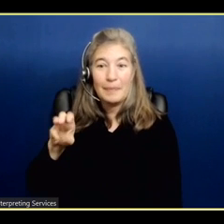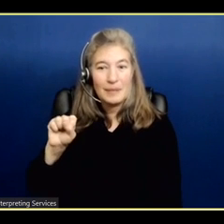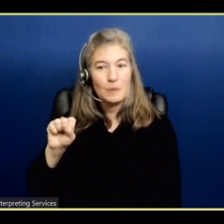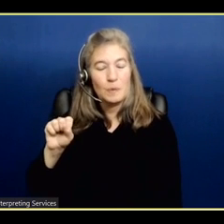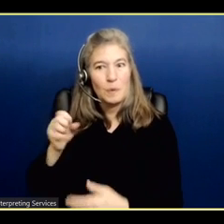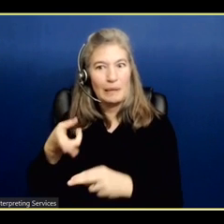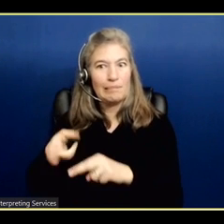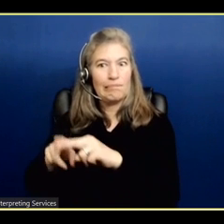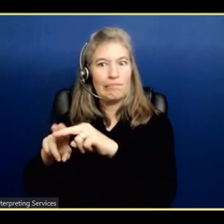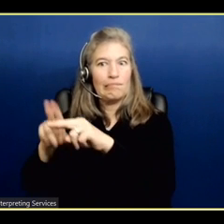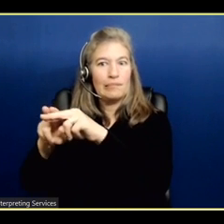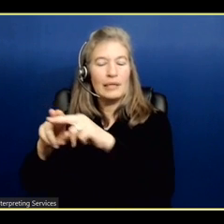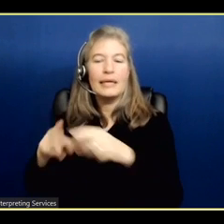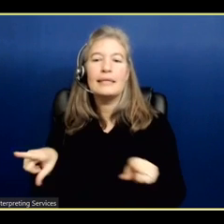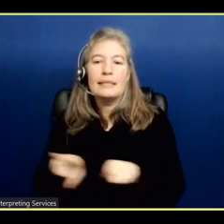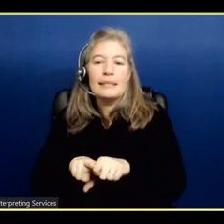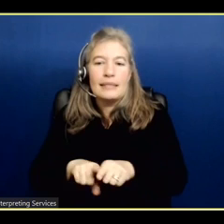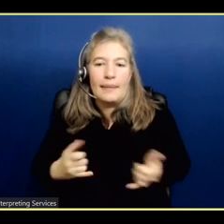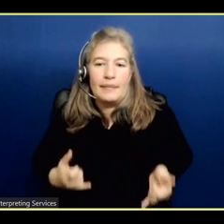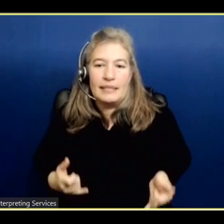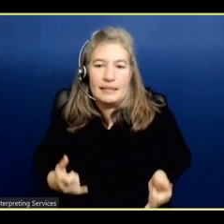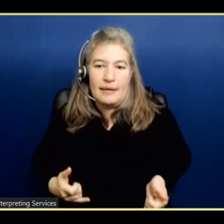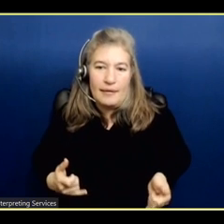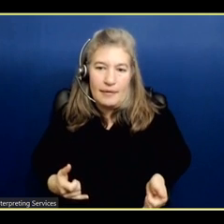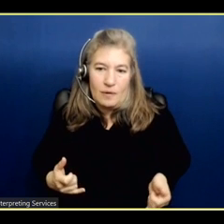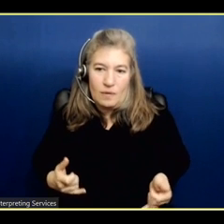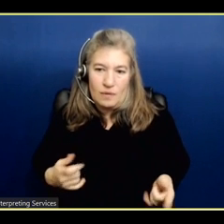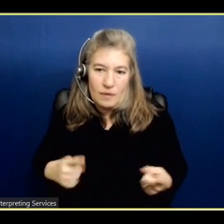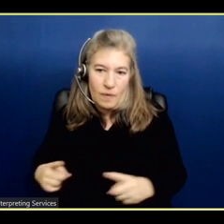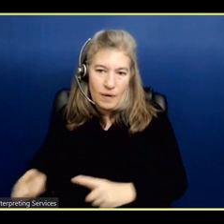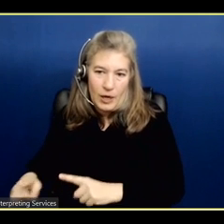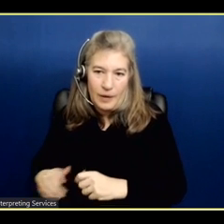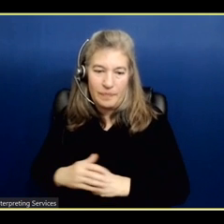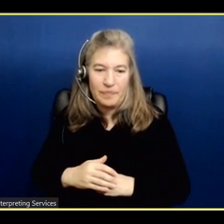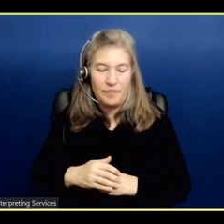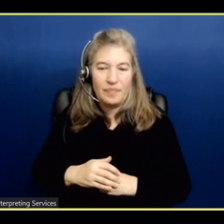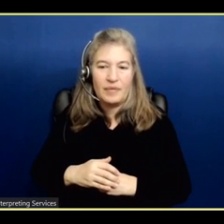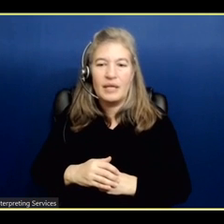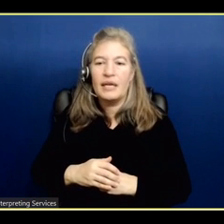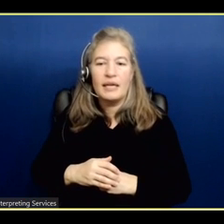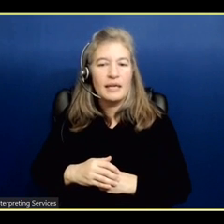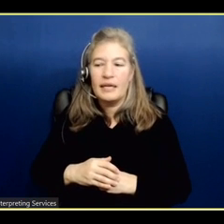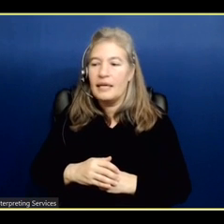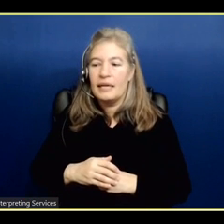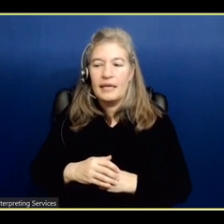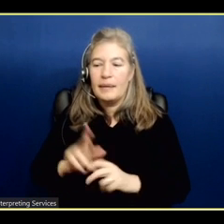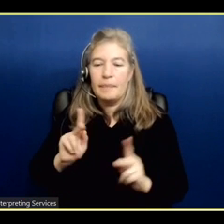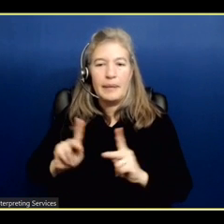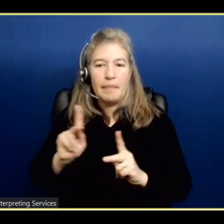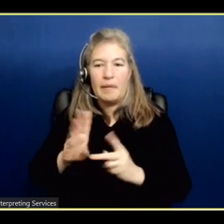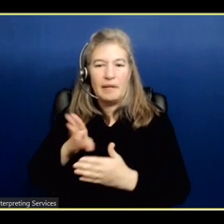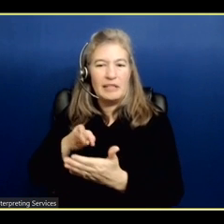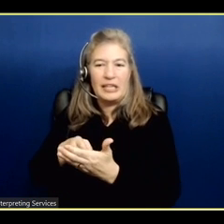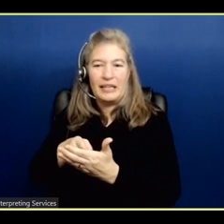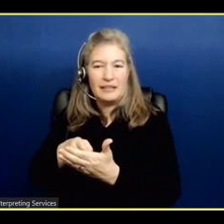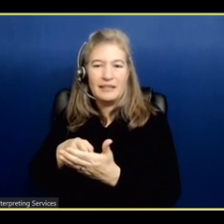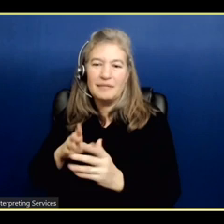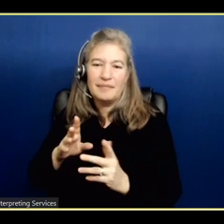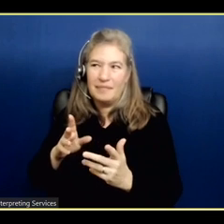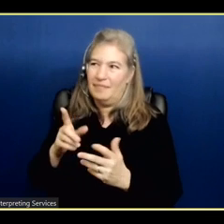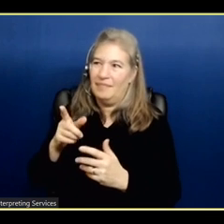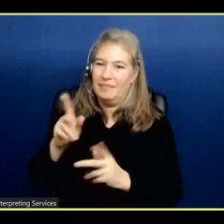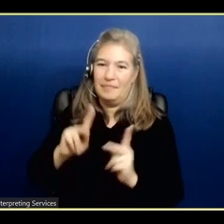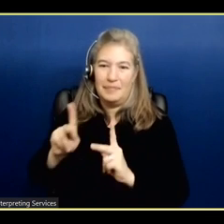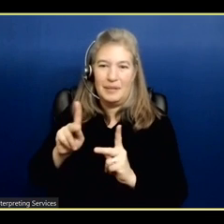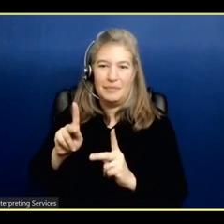of this virus when it's impacting all people. In the UK, a Vietnamese art curator was dropped from an art fair